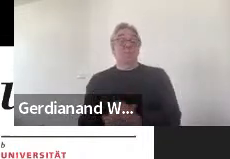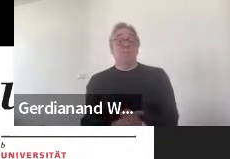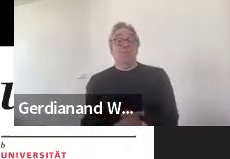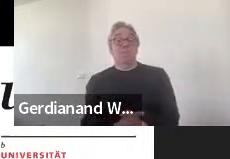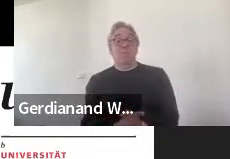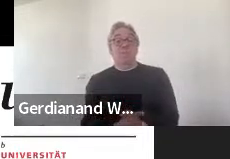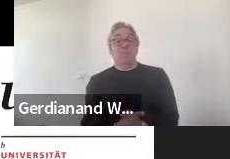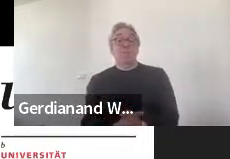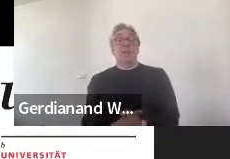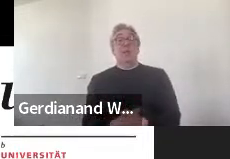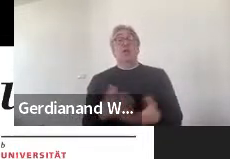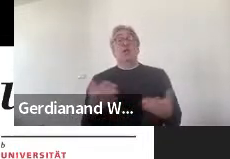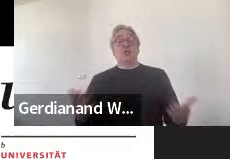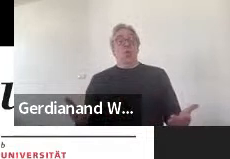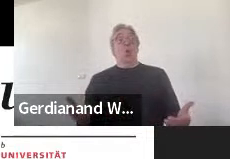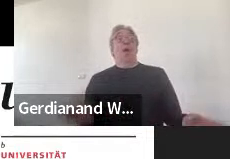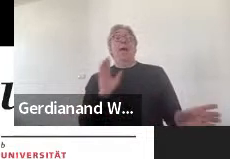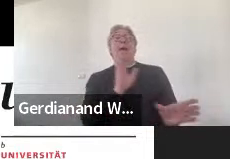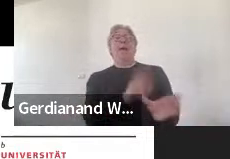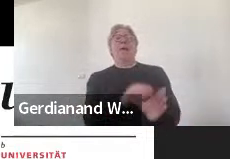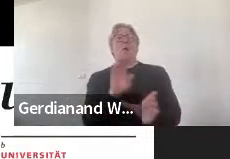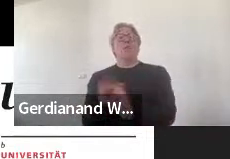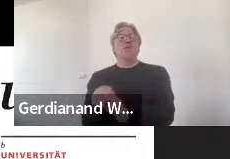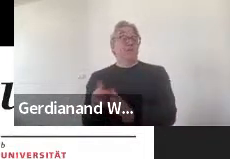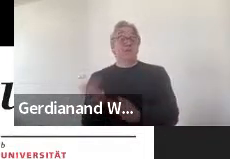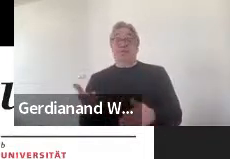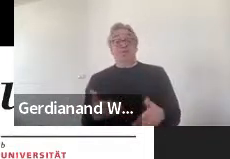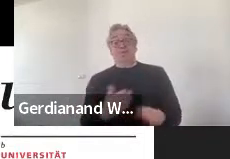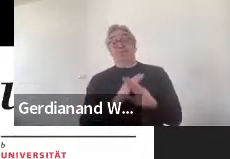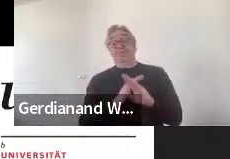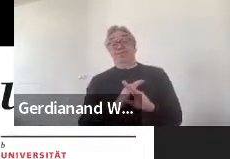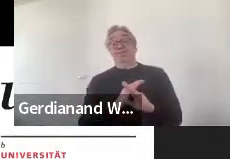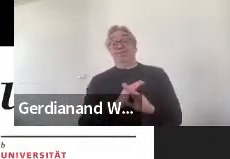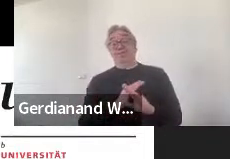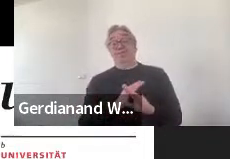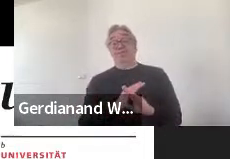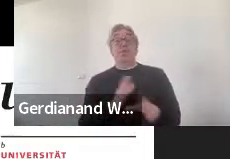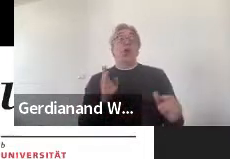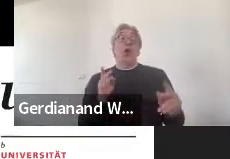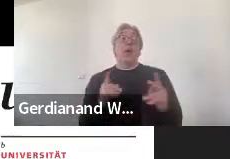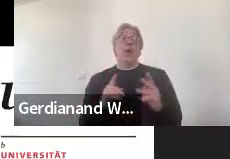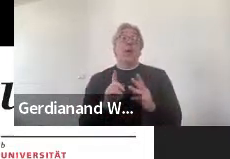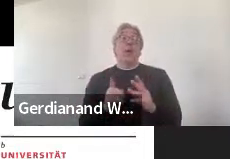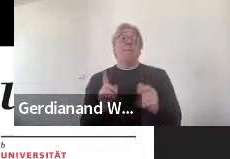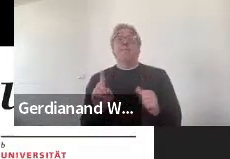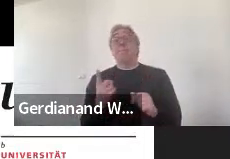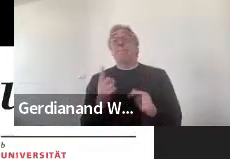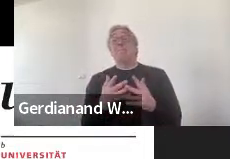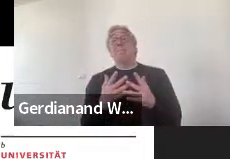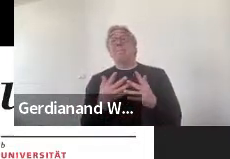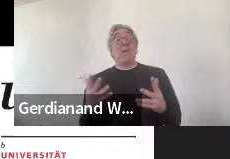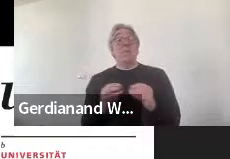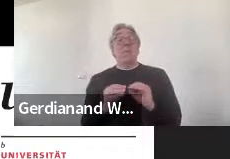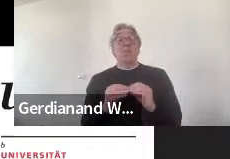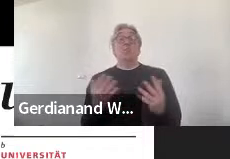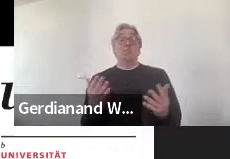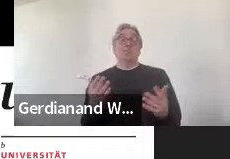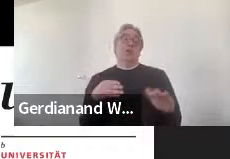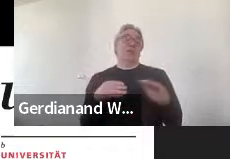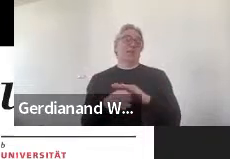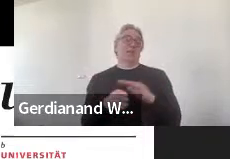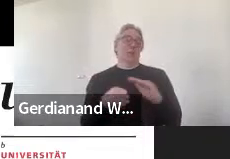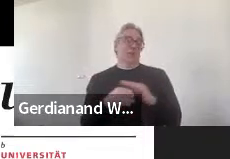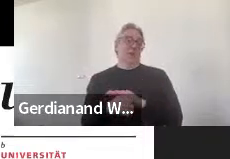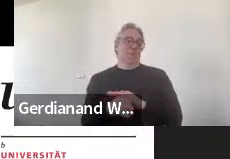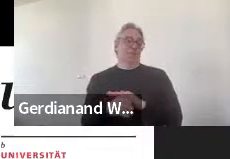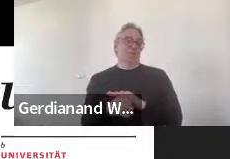the inclusion in all three spheres. Also, accessibility is a main factor actually which